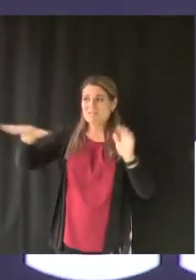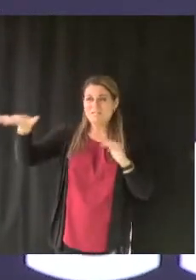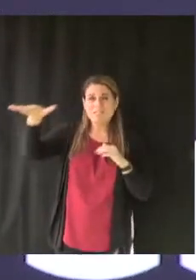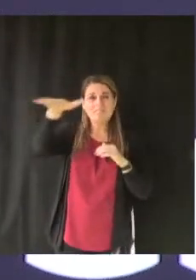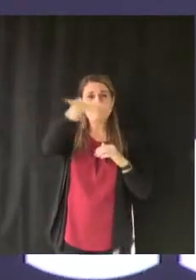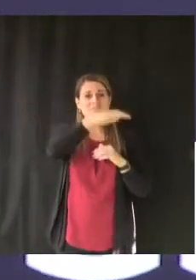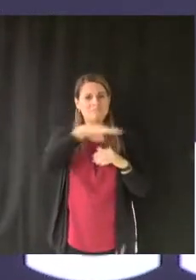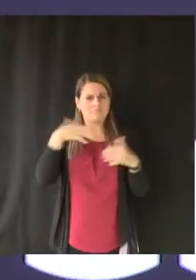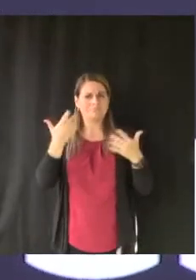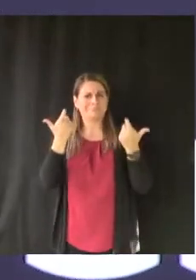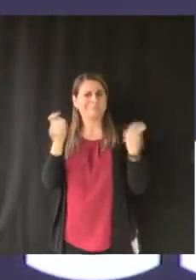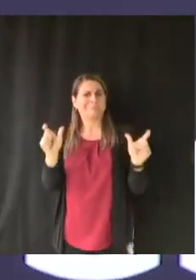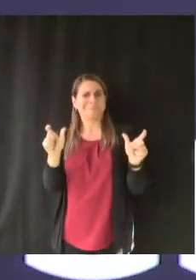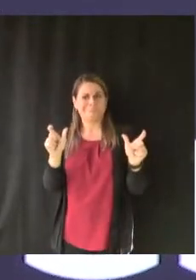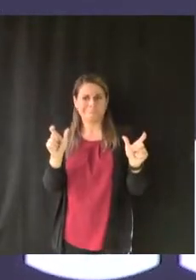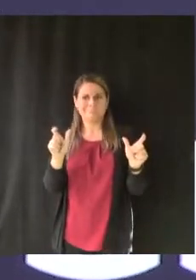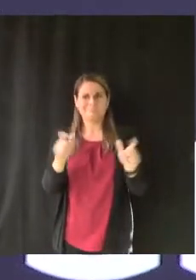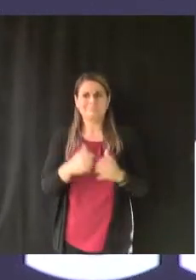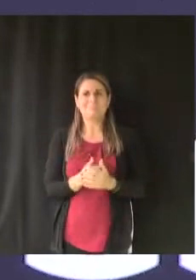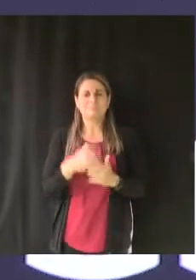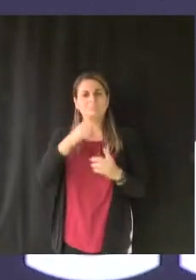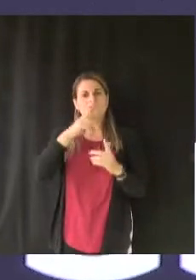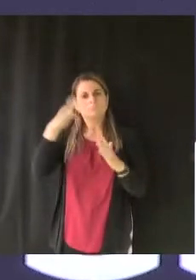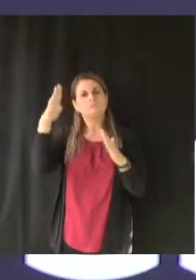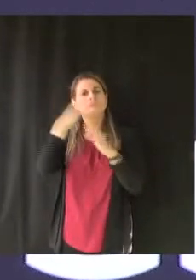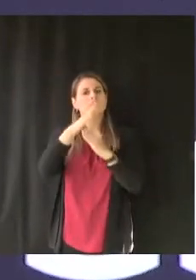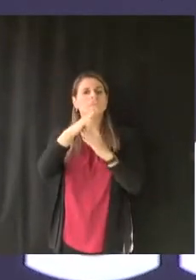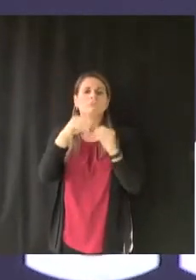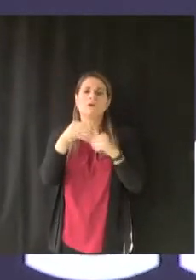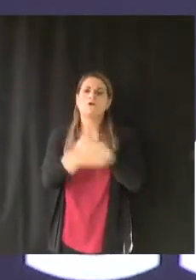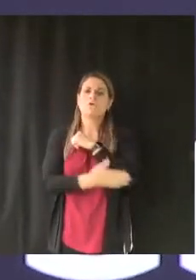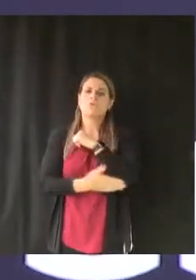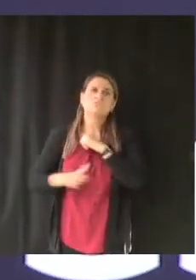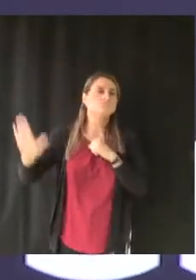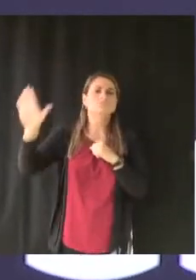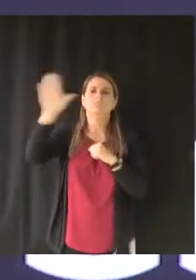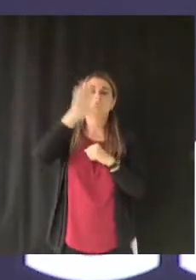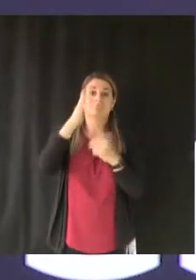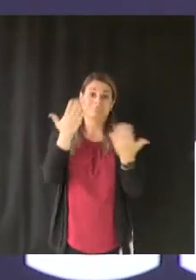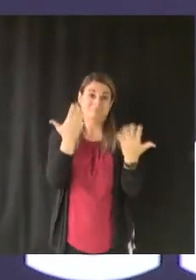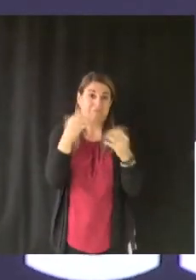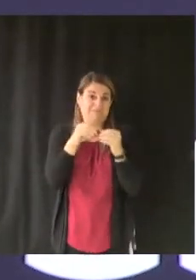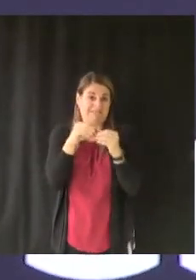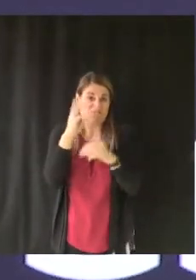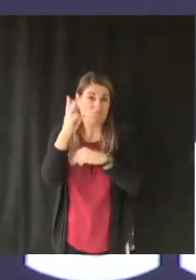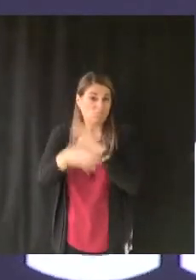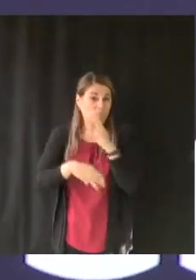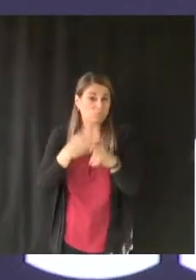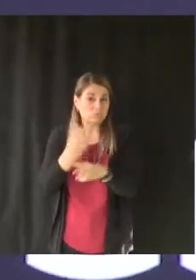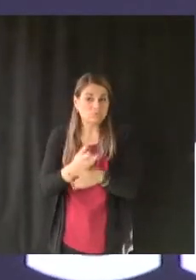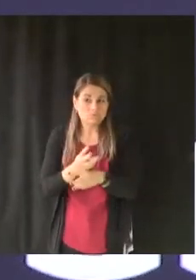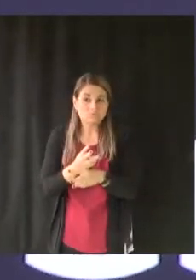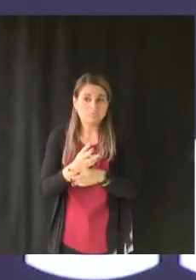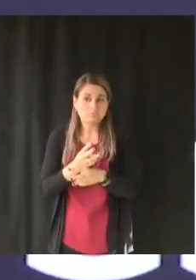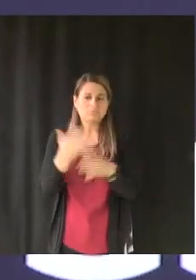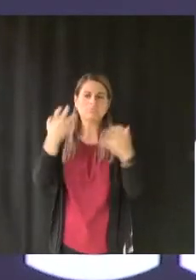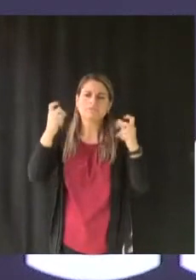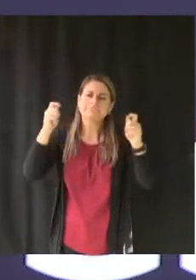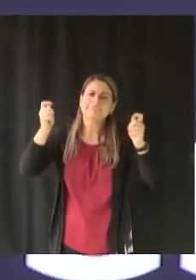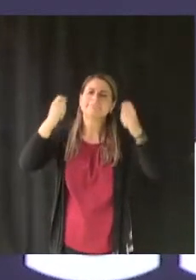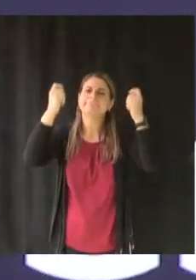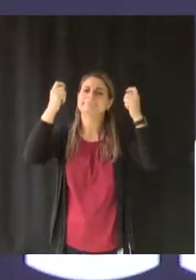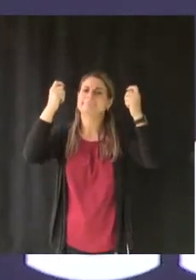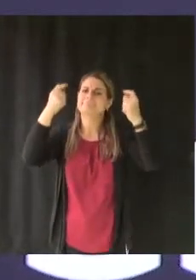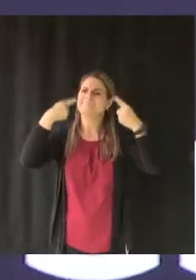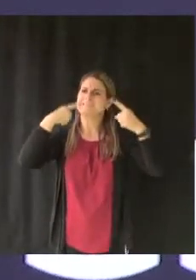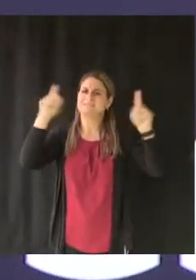is best in class in the country and perhaps in the world. Please, let's celebrate the success of these